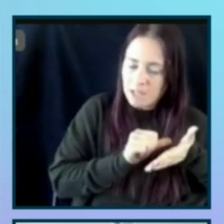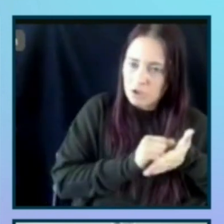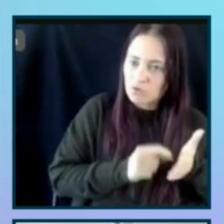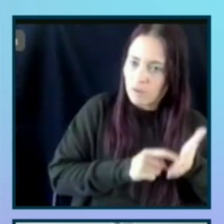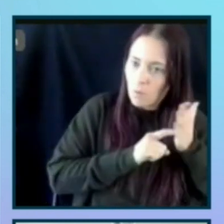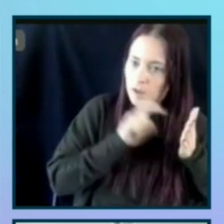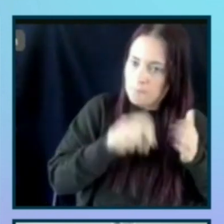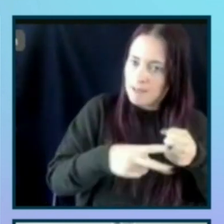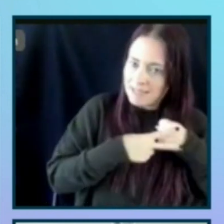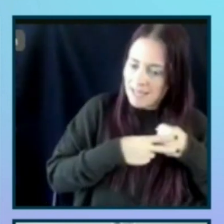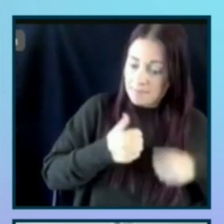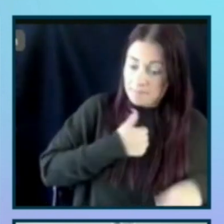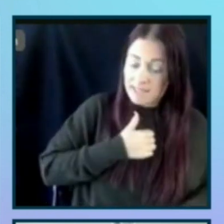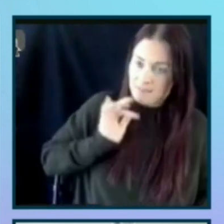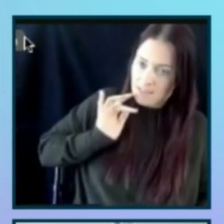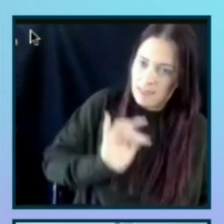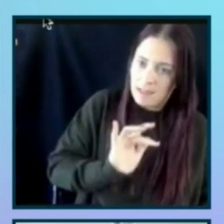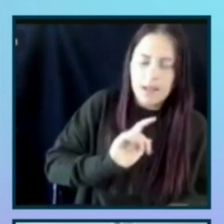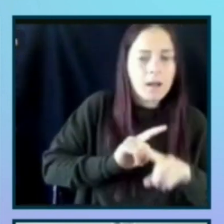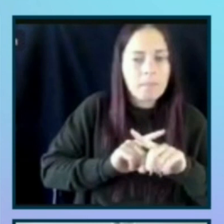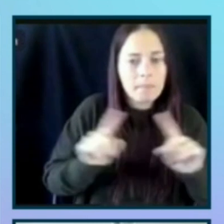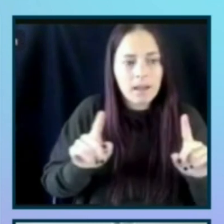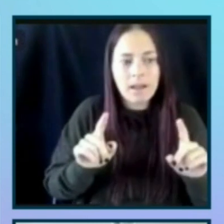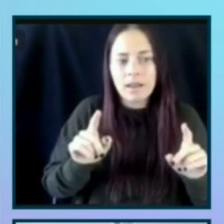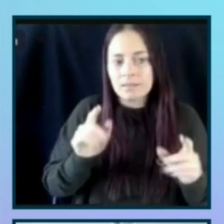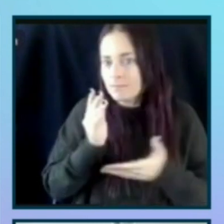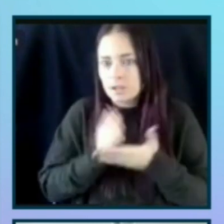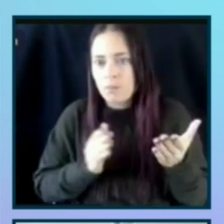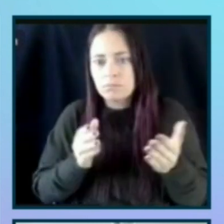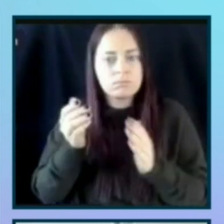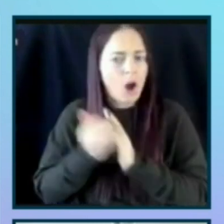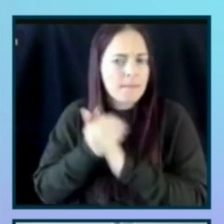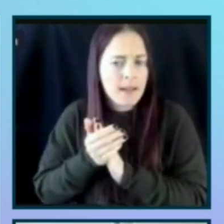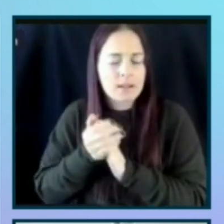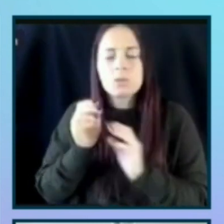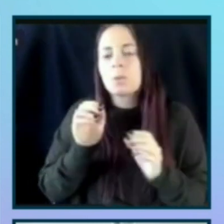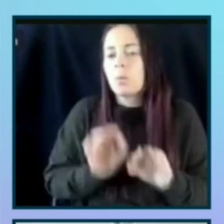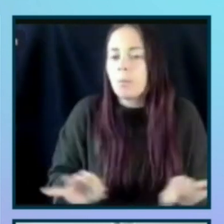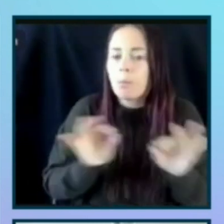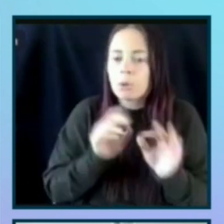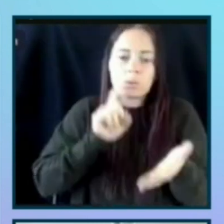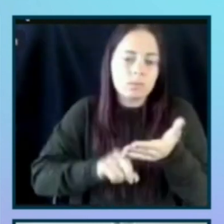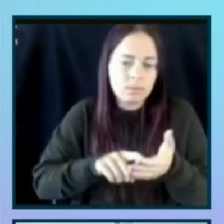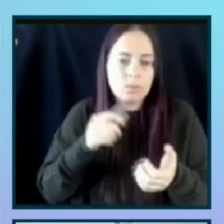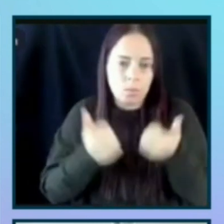So it's really important to make it clear to screen reader users when they need to save and when it's done automatically.